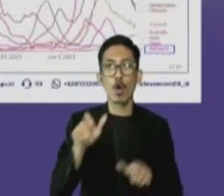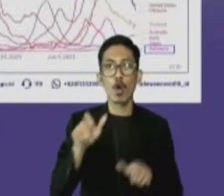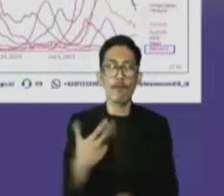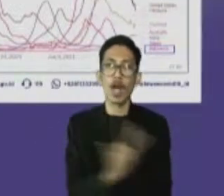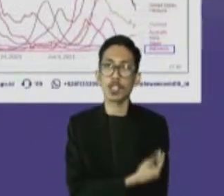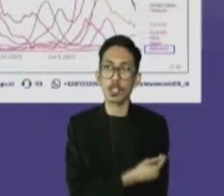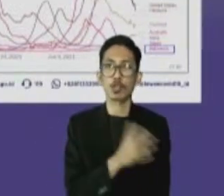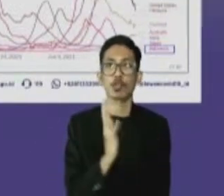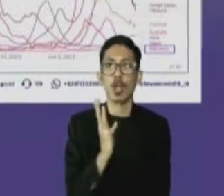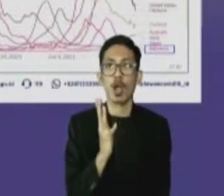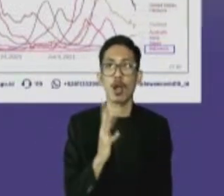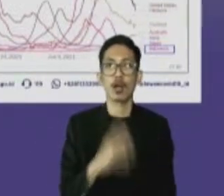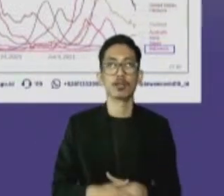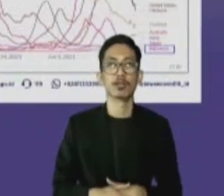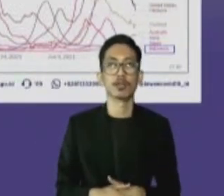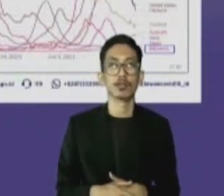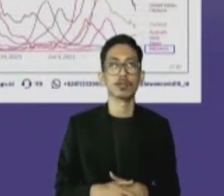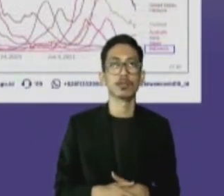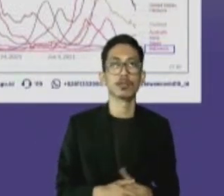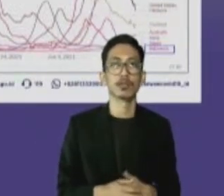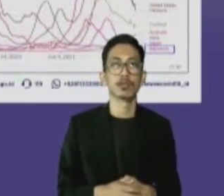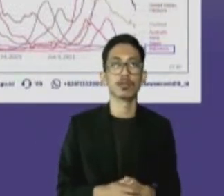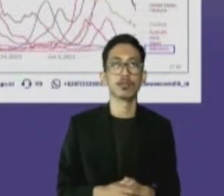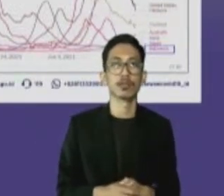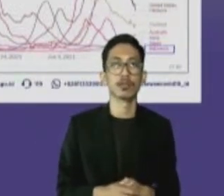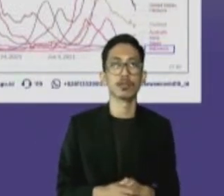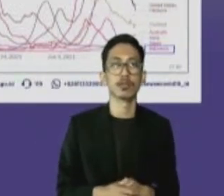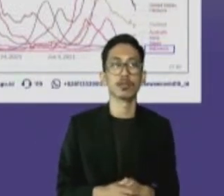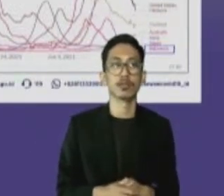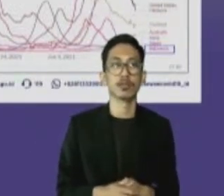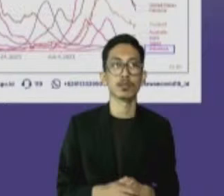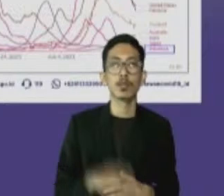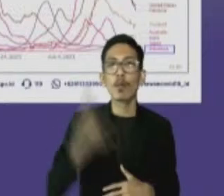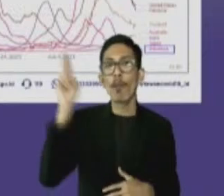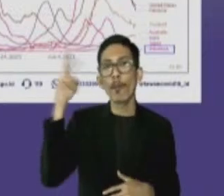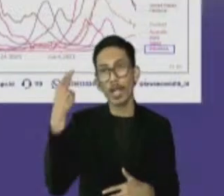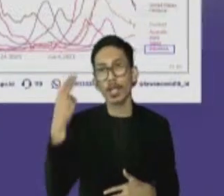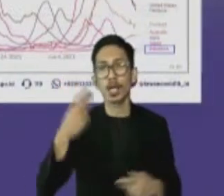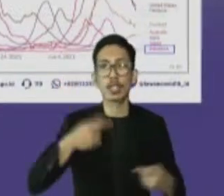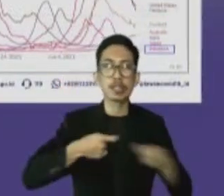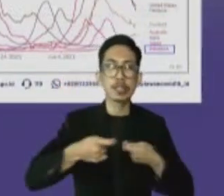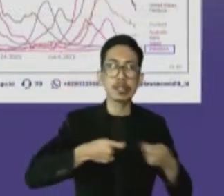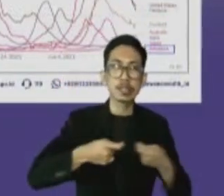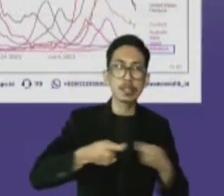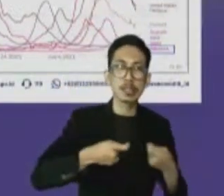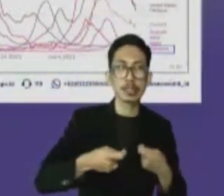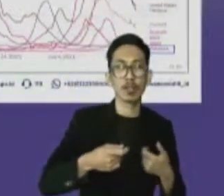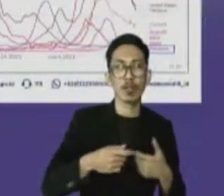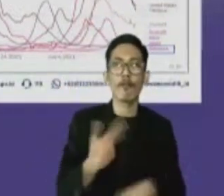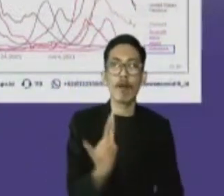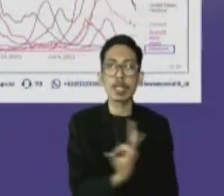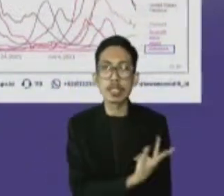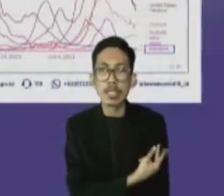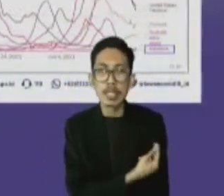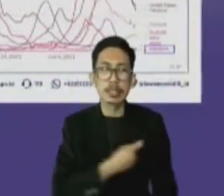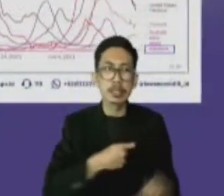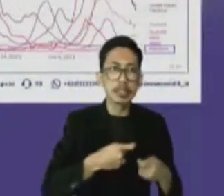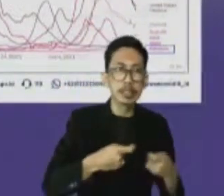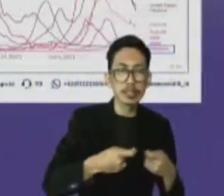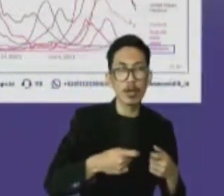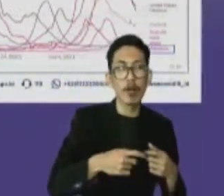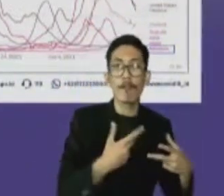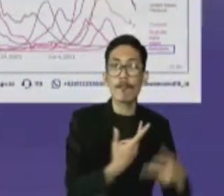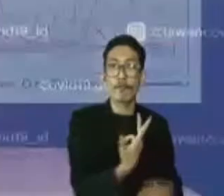number of population in Indonesia, the government still managed to acquire significant number of vaccines and distribute